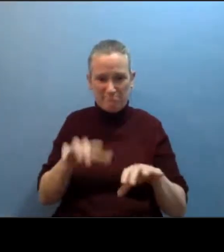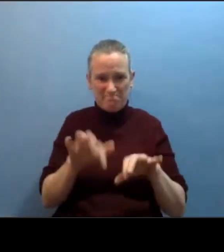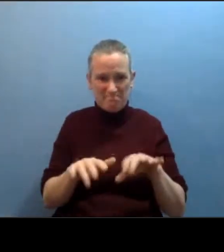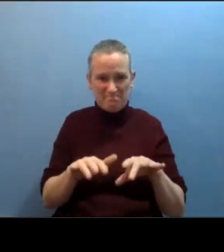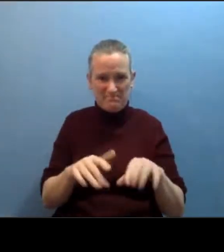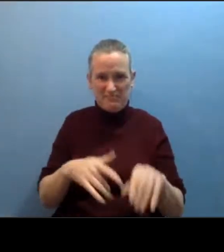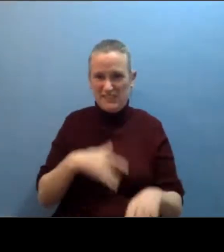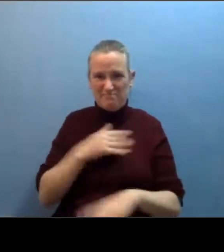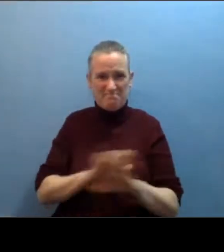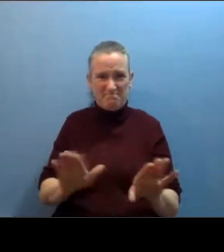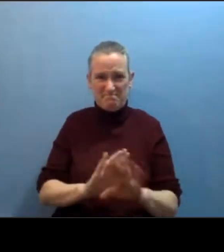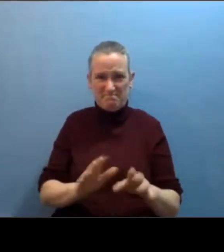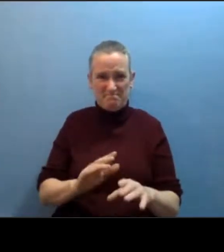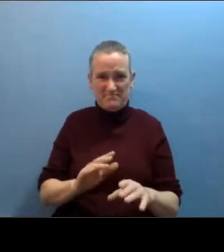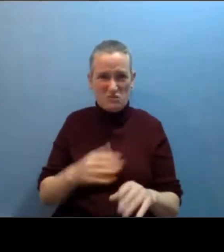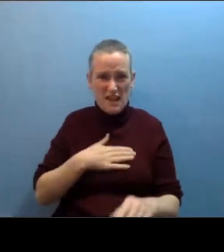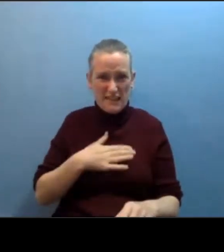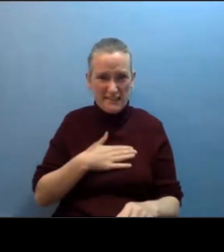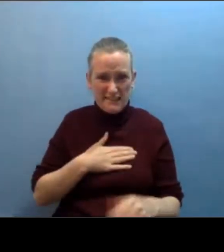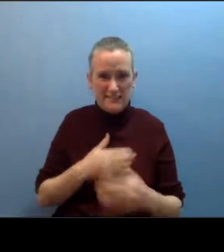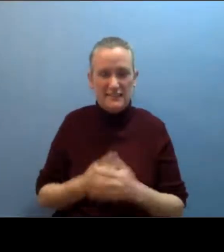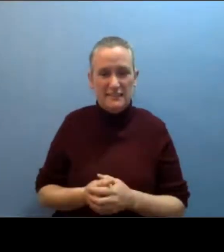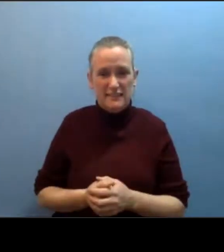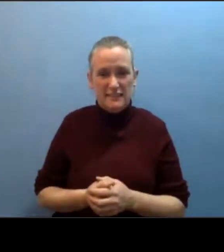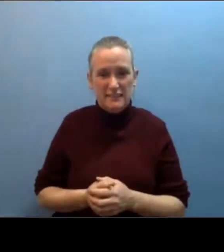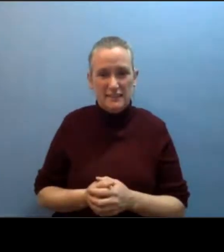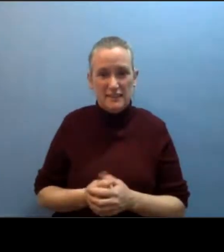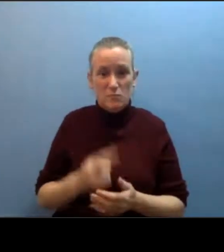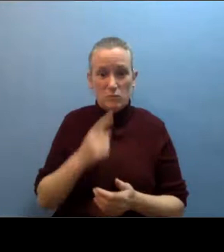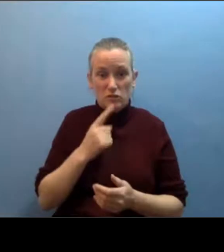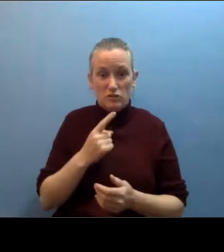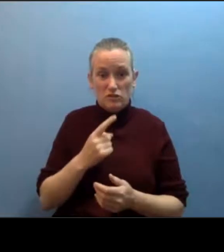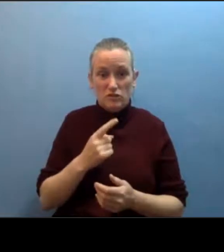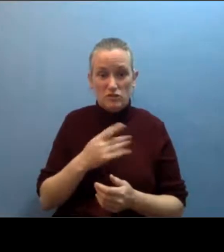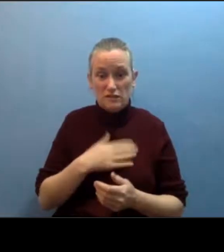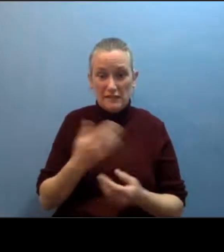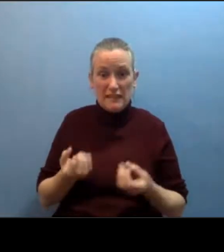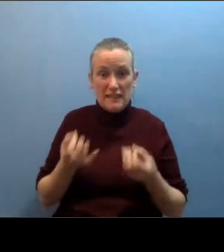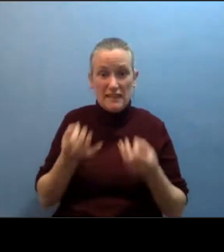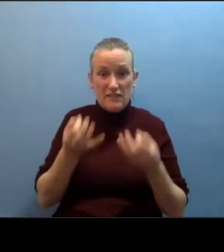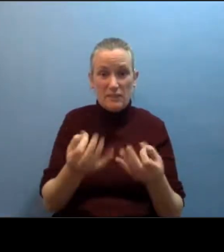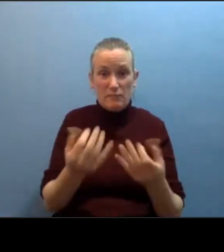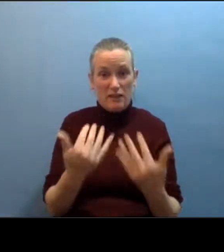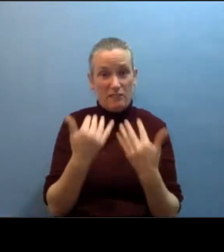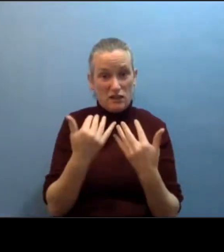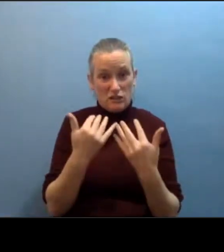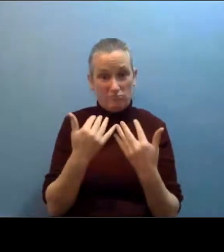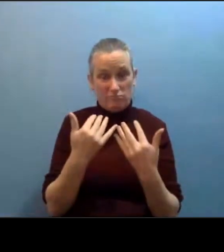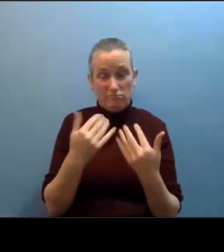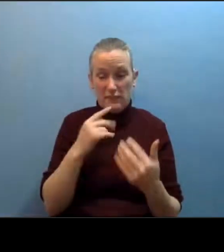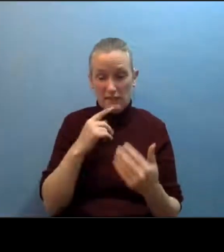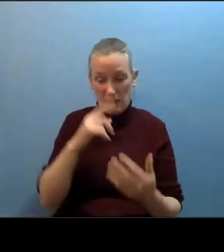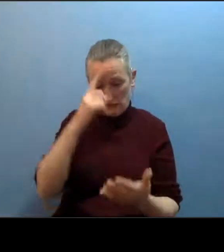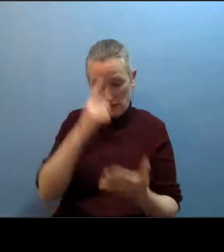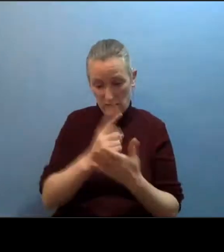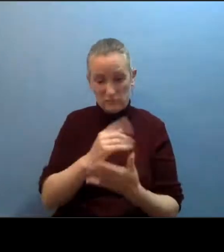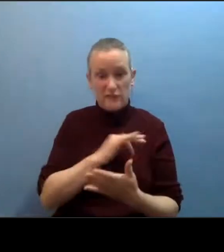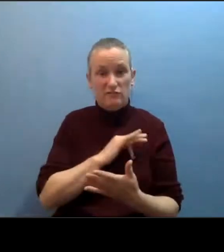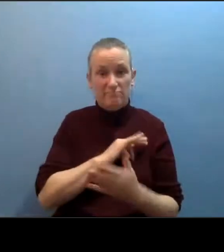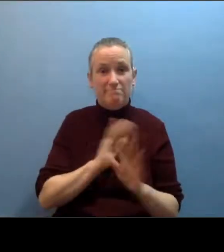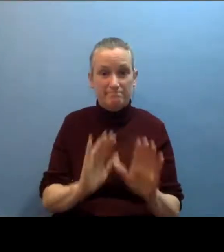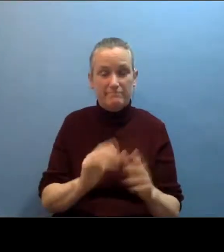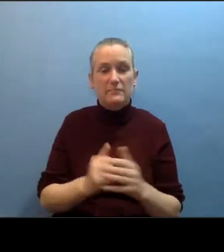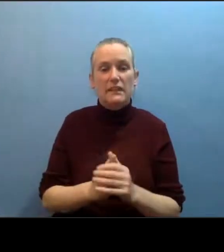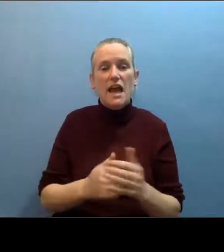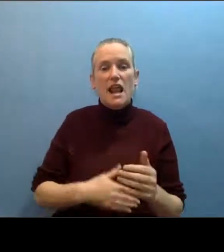be their favorite option. But just providing them with the information there for them to make a decision. The thing with the live chat as